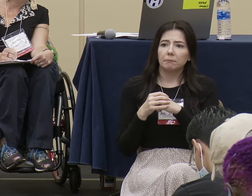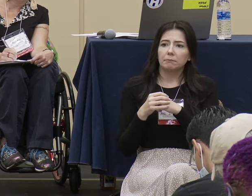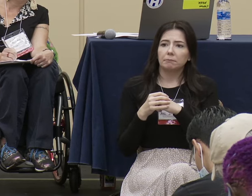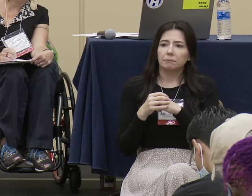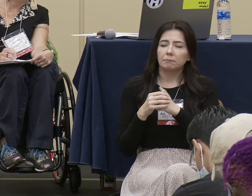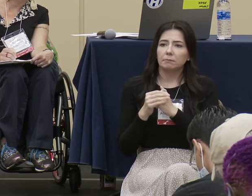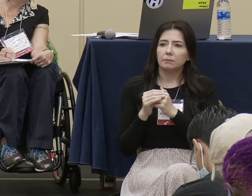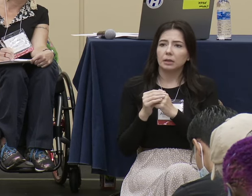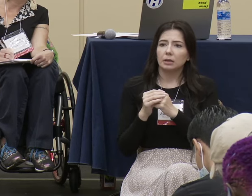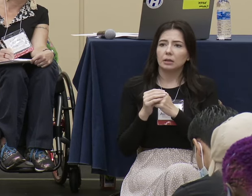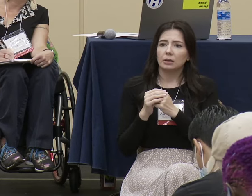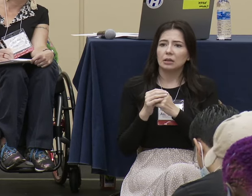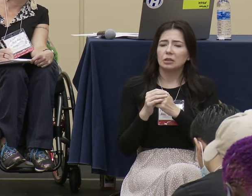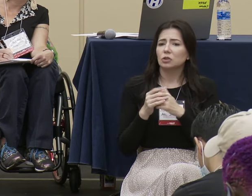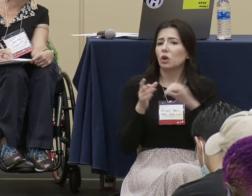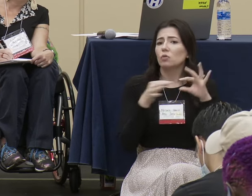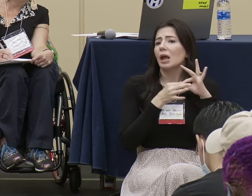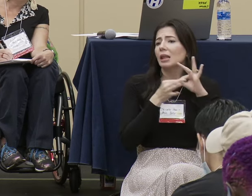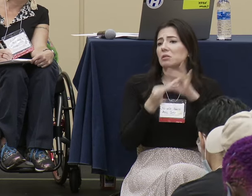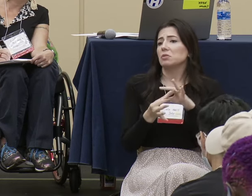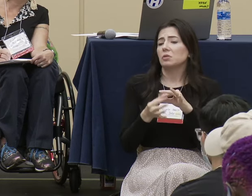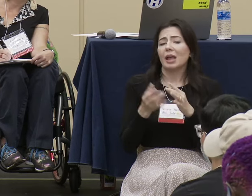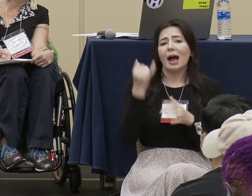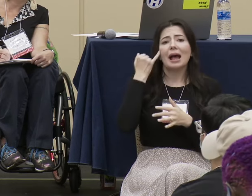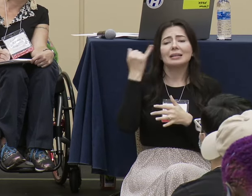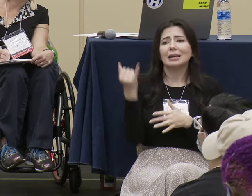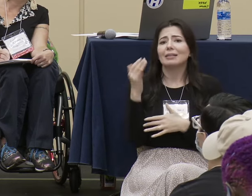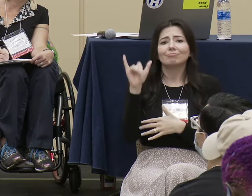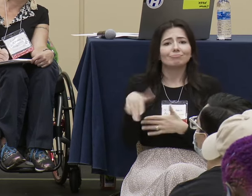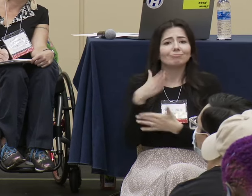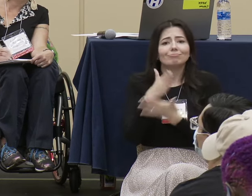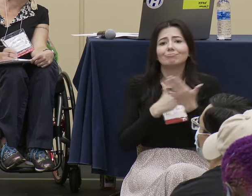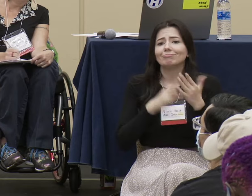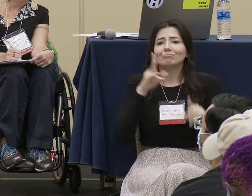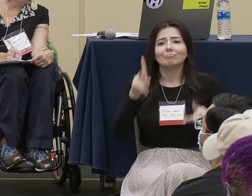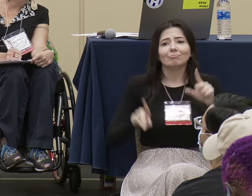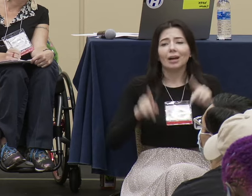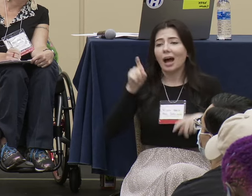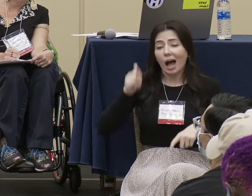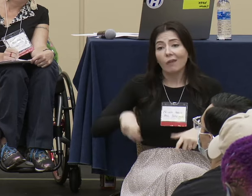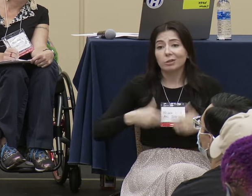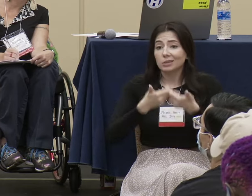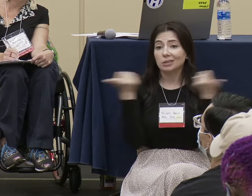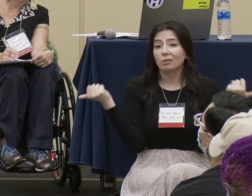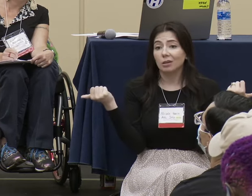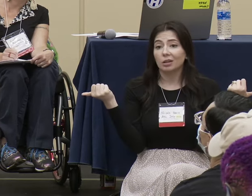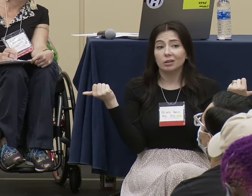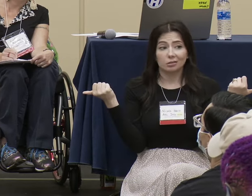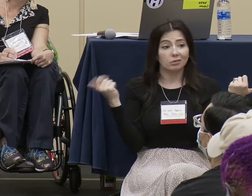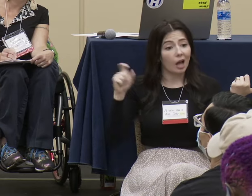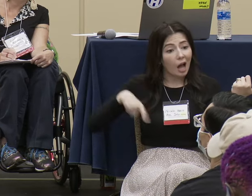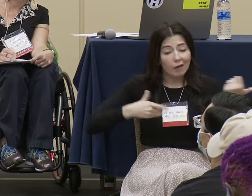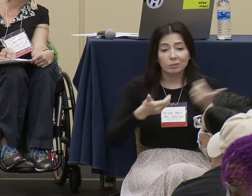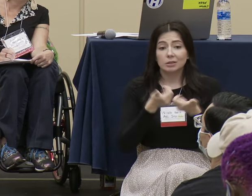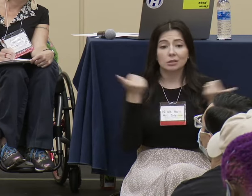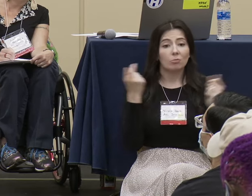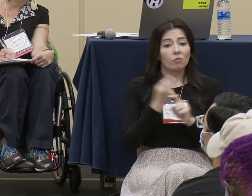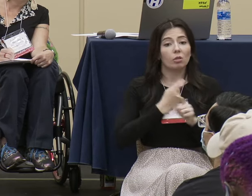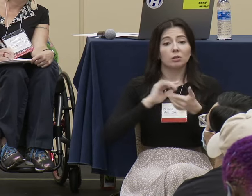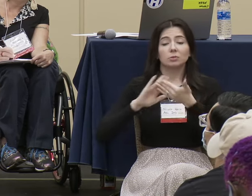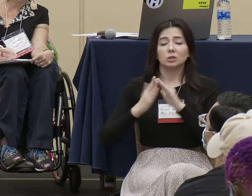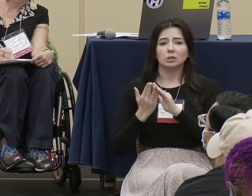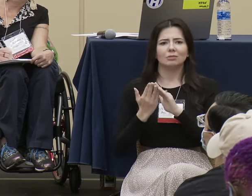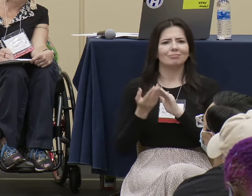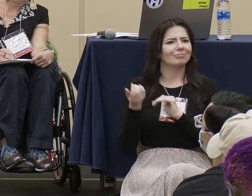And along the lines of the idea that like some people have to be segregated. And so